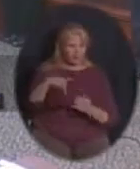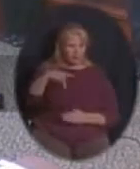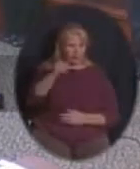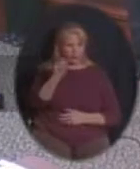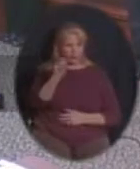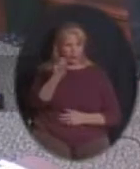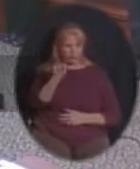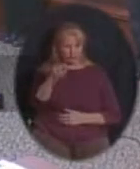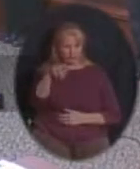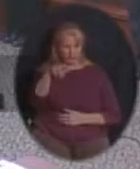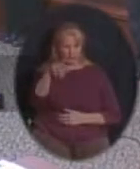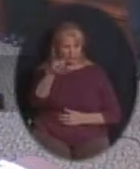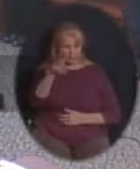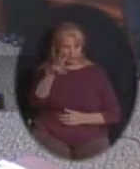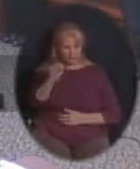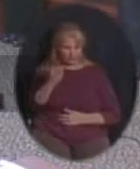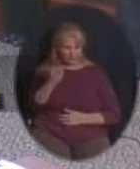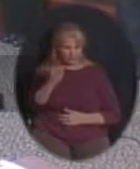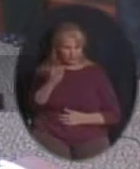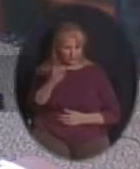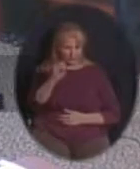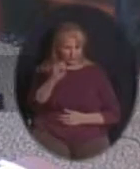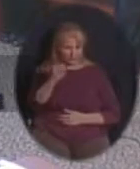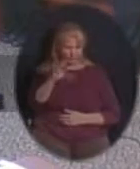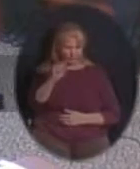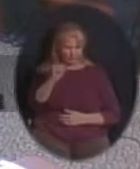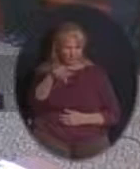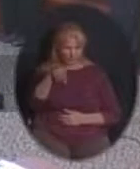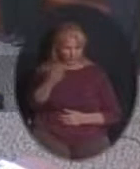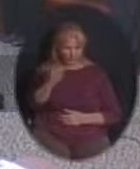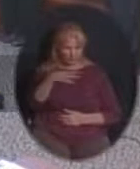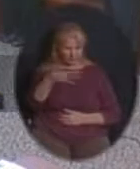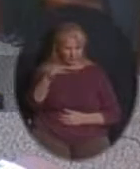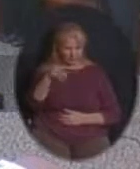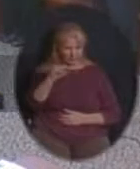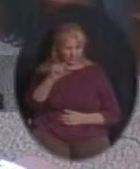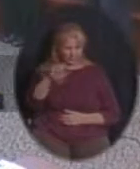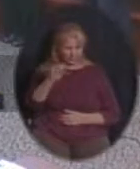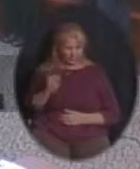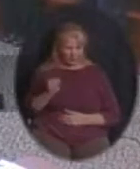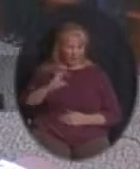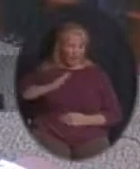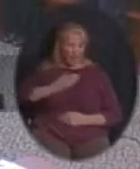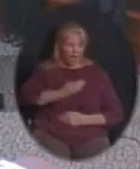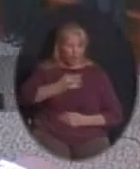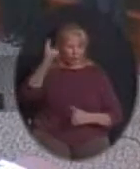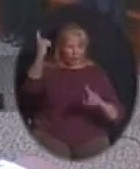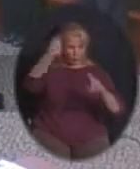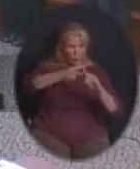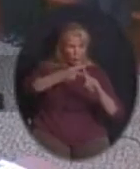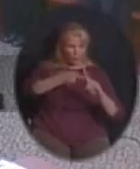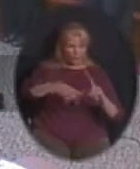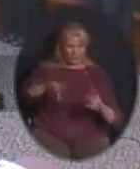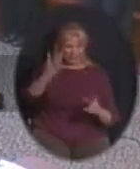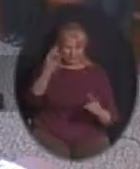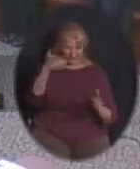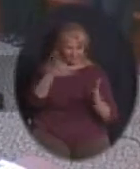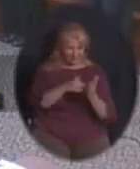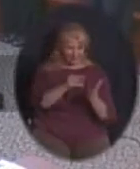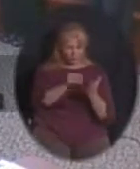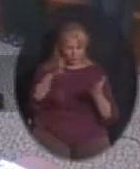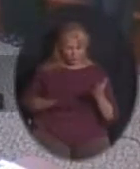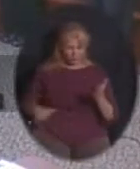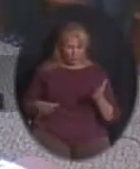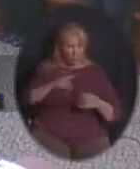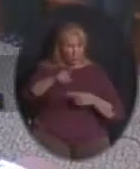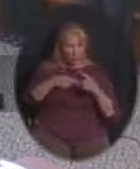And when we triple the number of participants this year, that's our goal, to 7,000 students, we hope to hold a celebration at